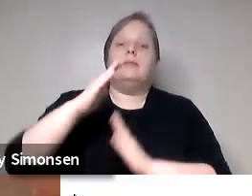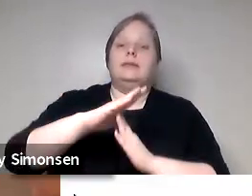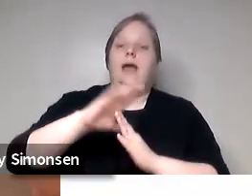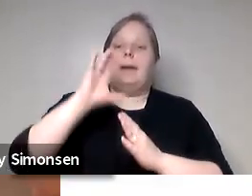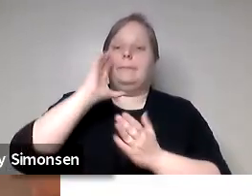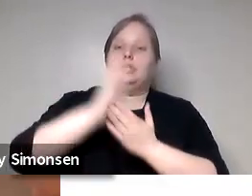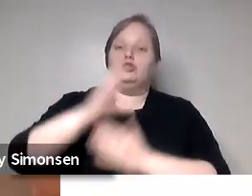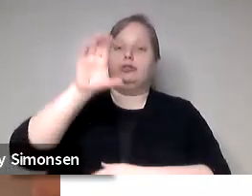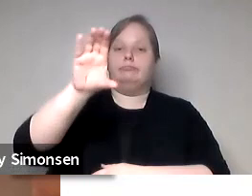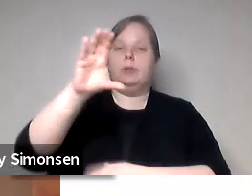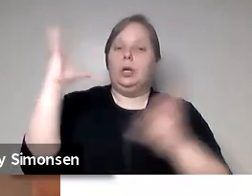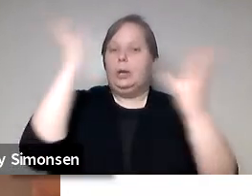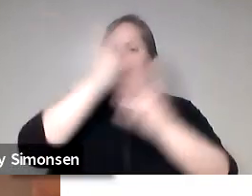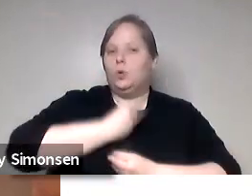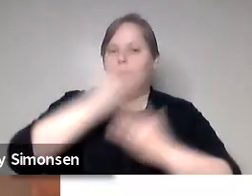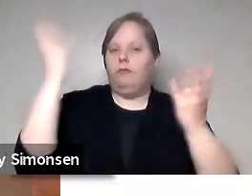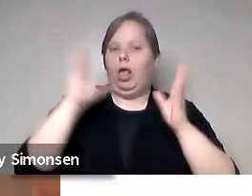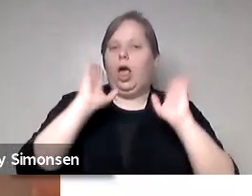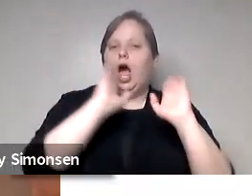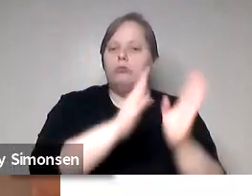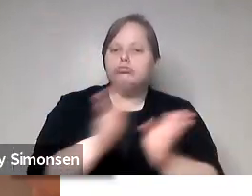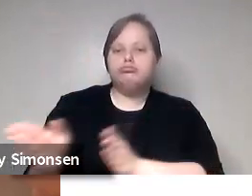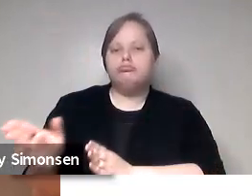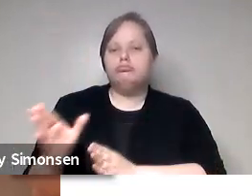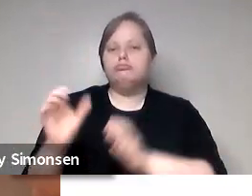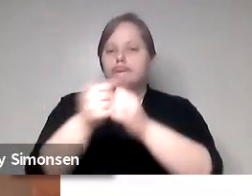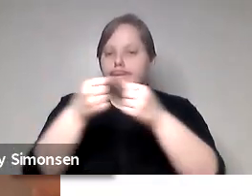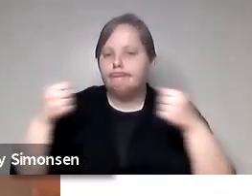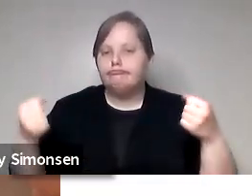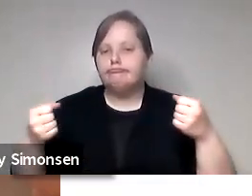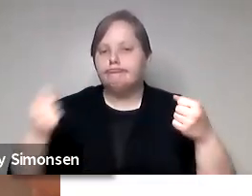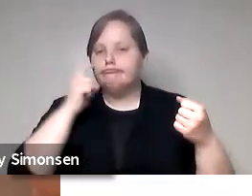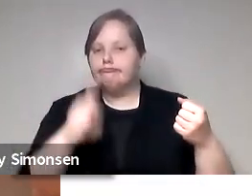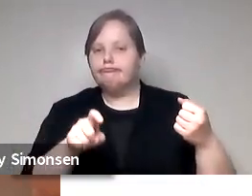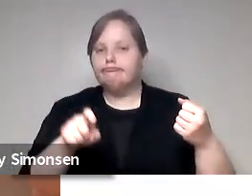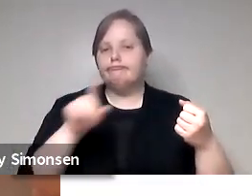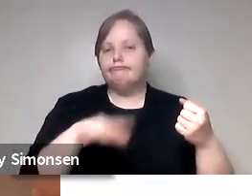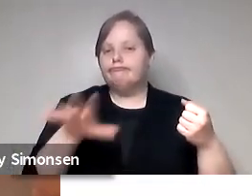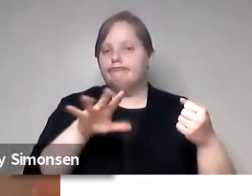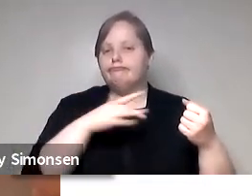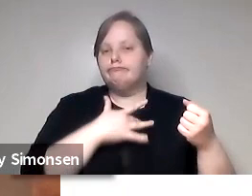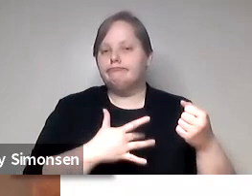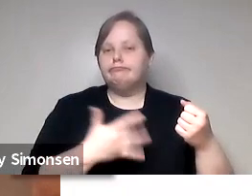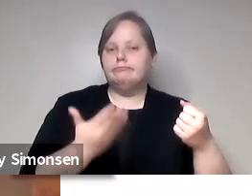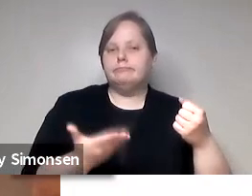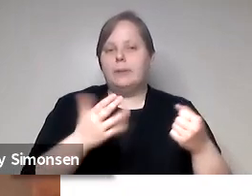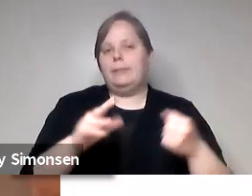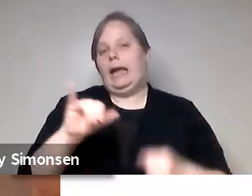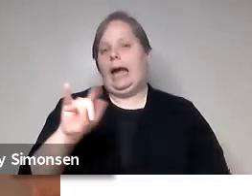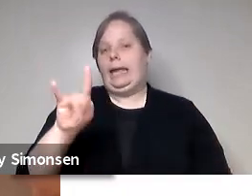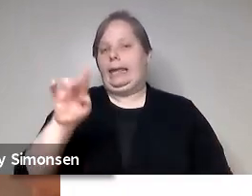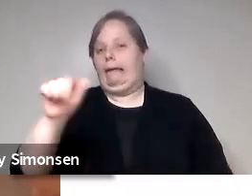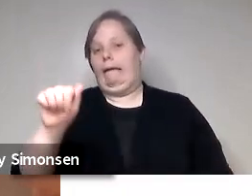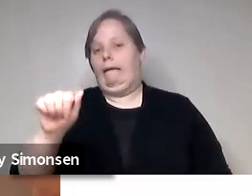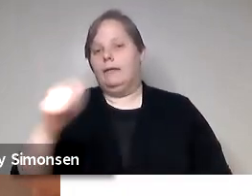beautifully organized cabinet. You can tell this is something probably, from IKEA. It's